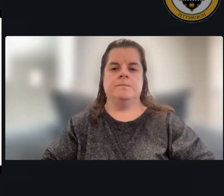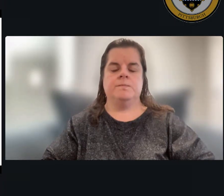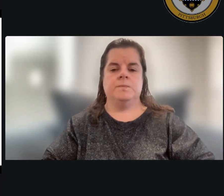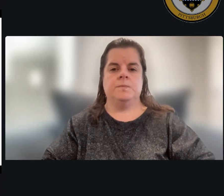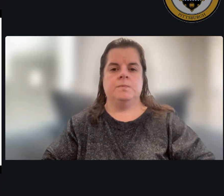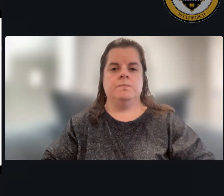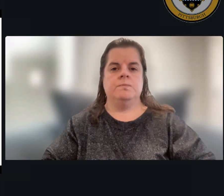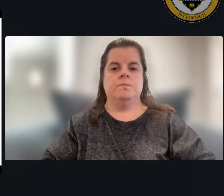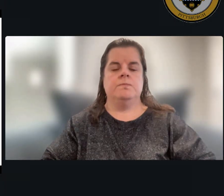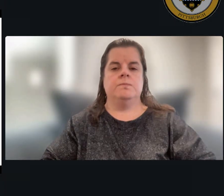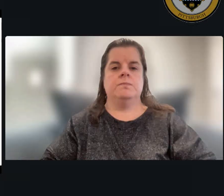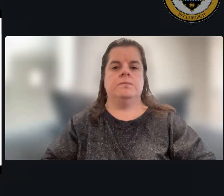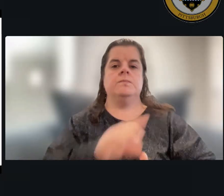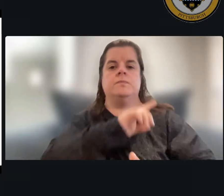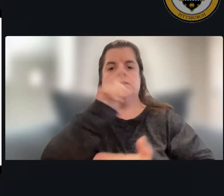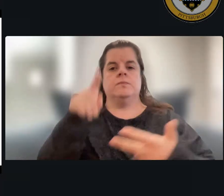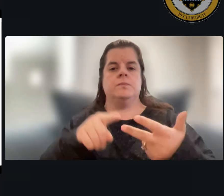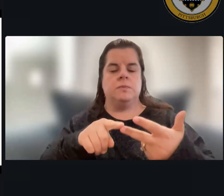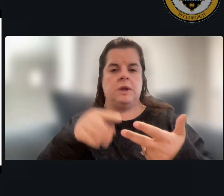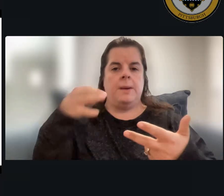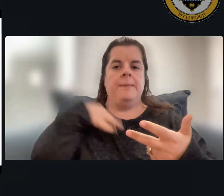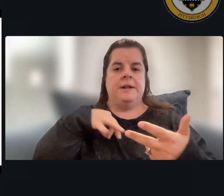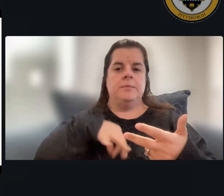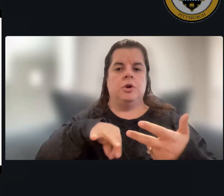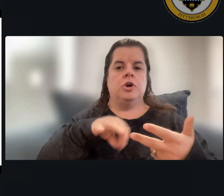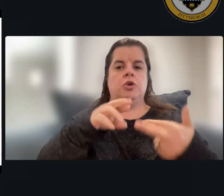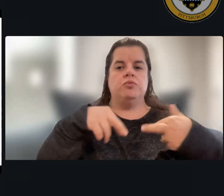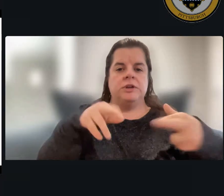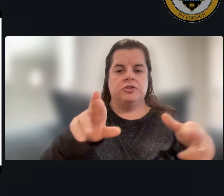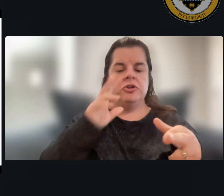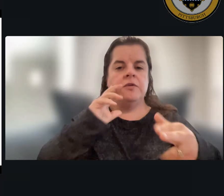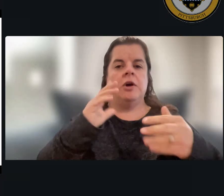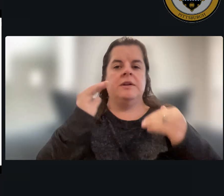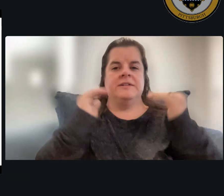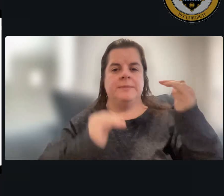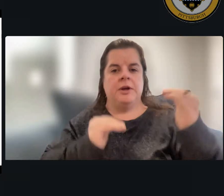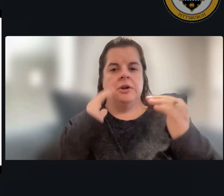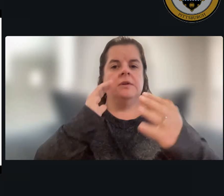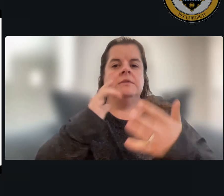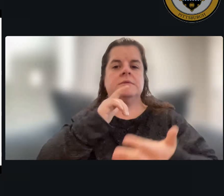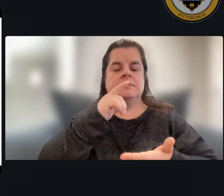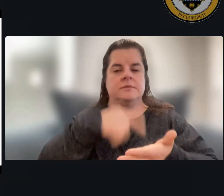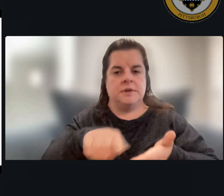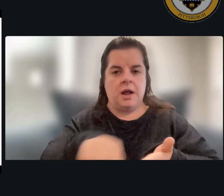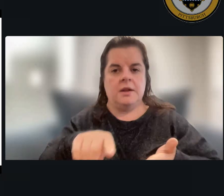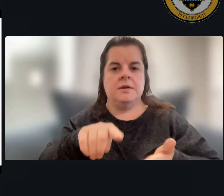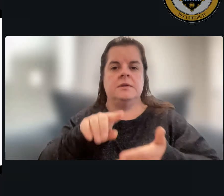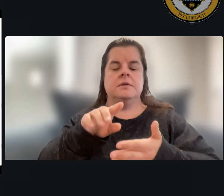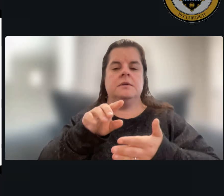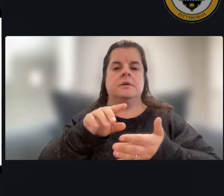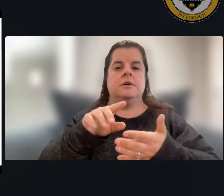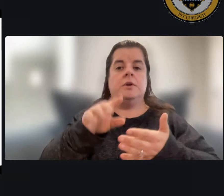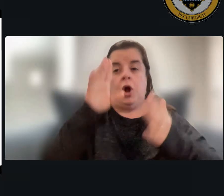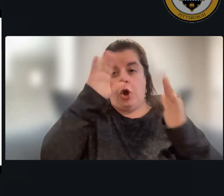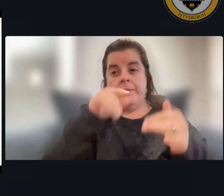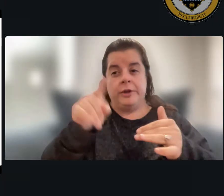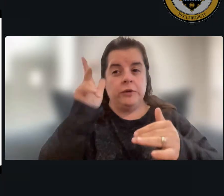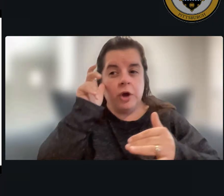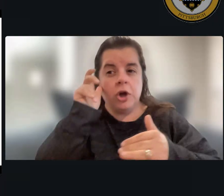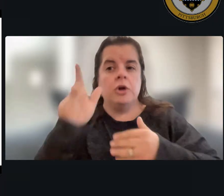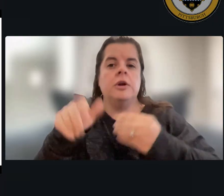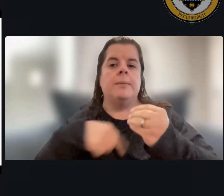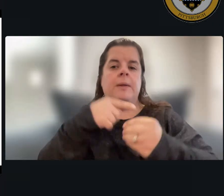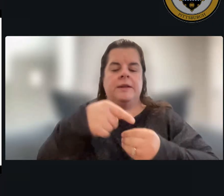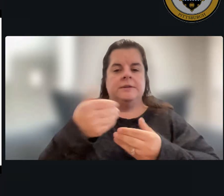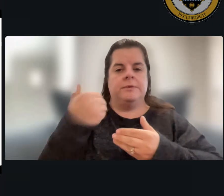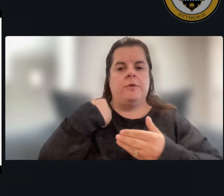Next on our list here, the Pittsburgh Regional Disparity Study. Hopefully, you all have heard about this before. I know I certainly have sent you all some